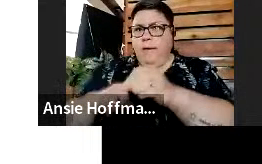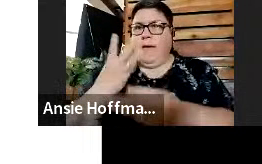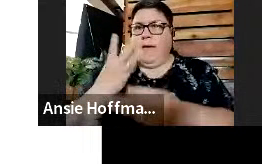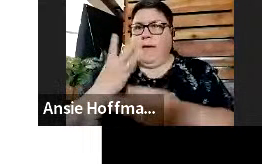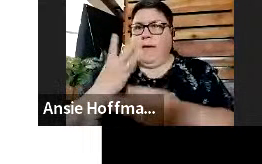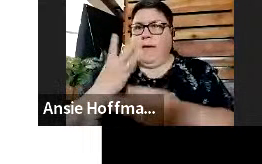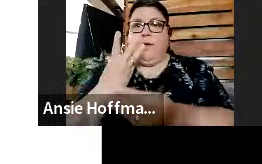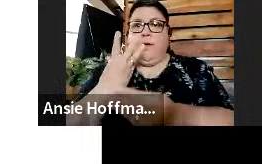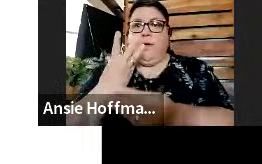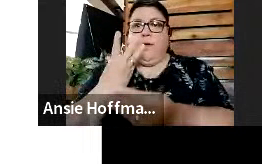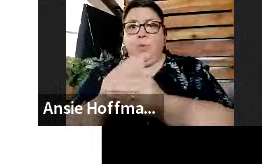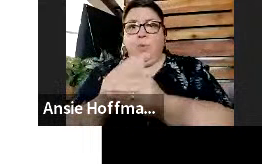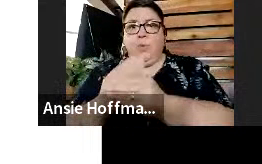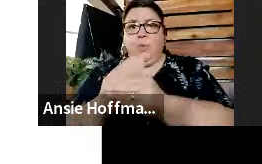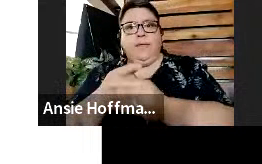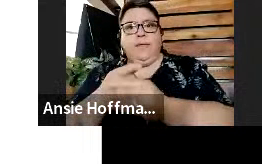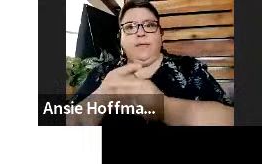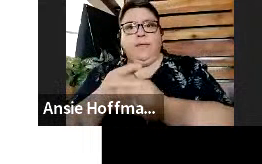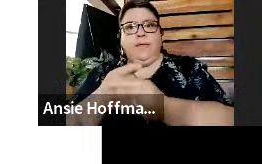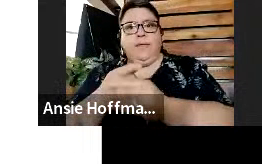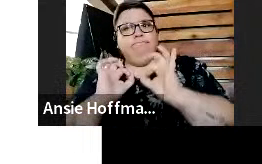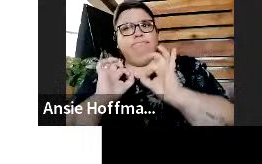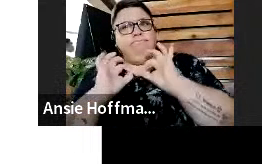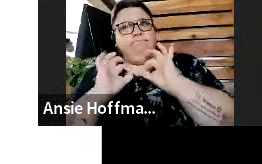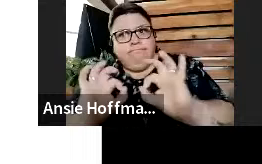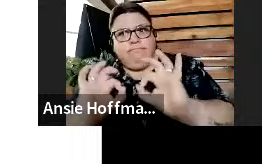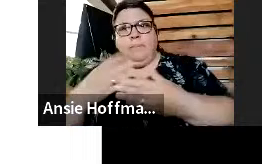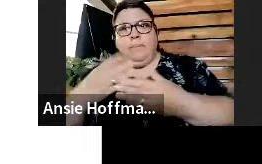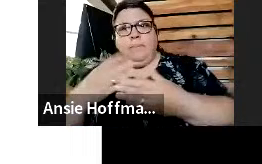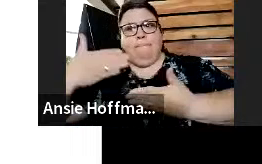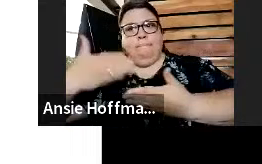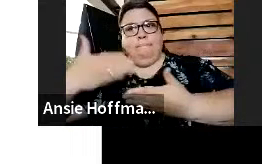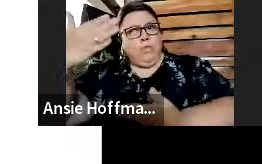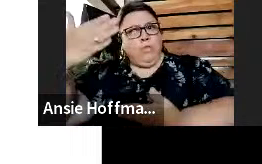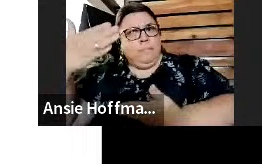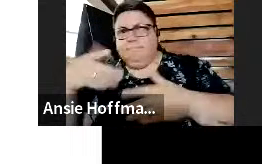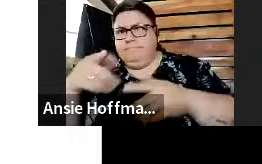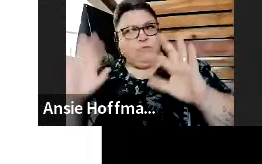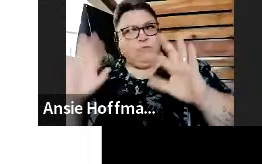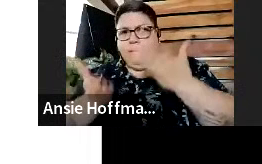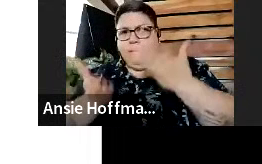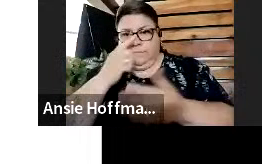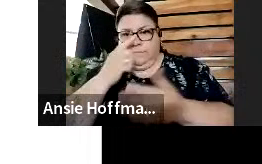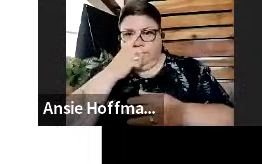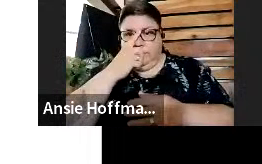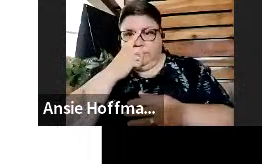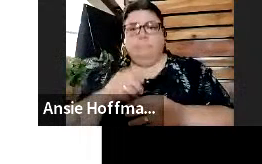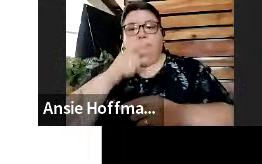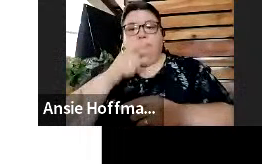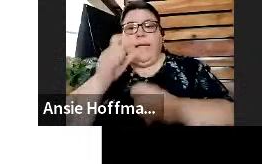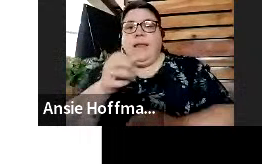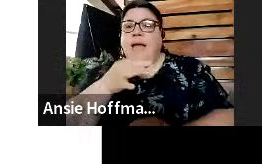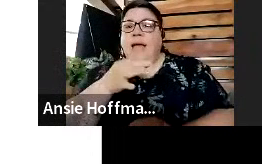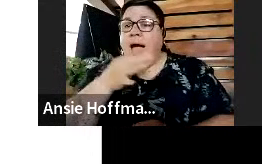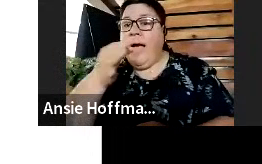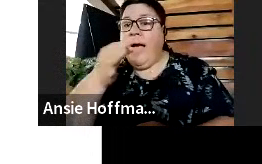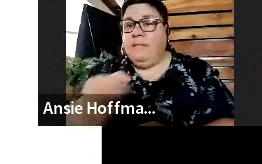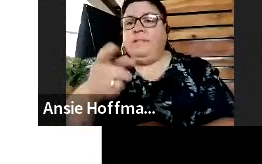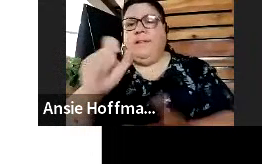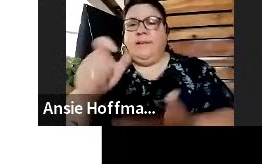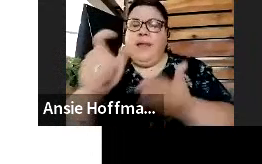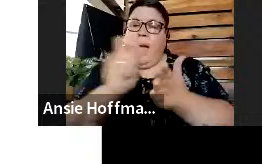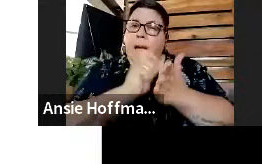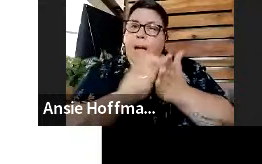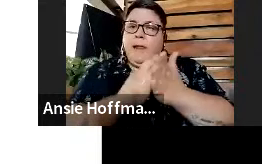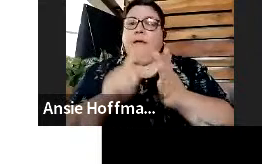classified correctly. In this instance as well, they can advise you to apply for a